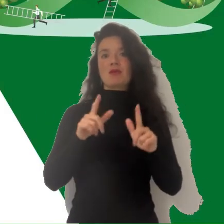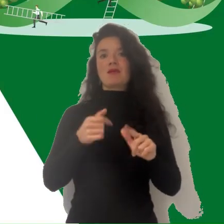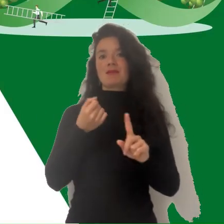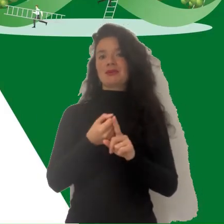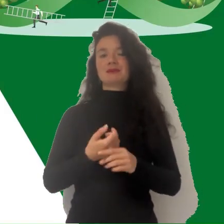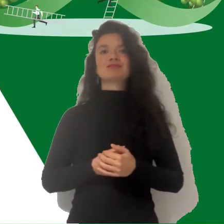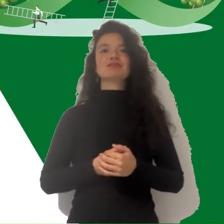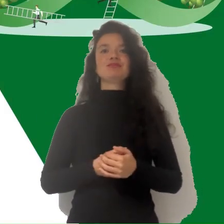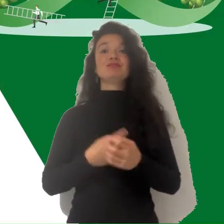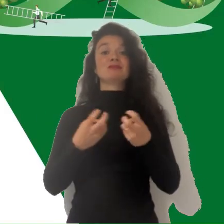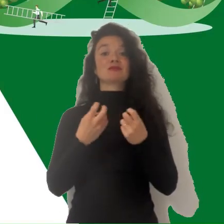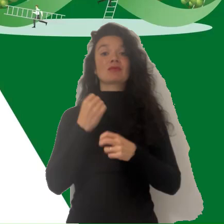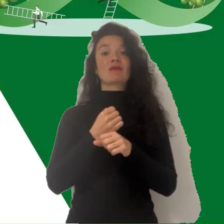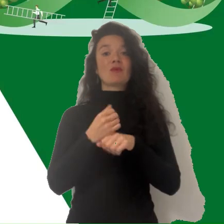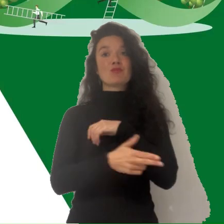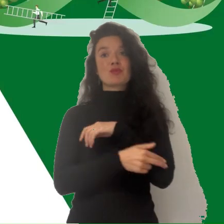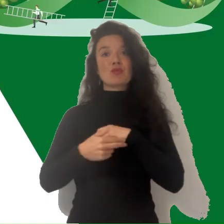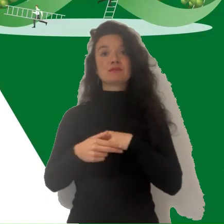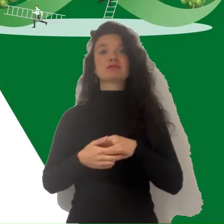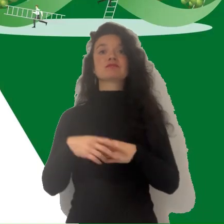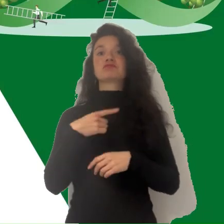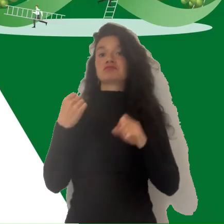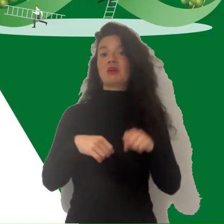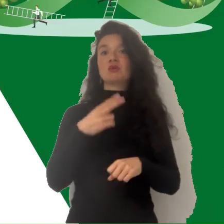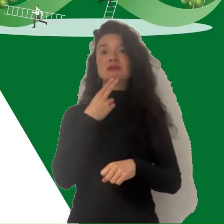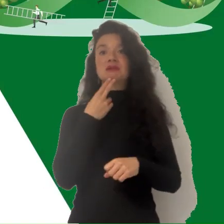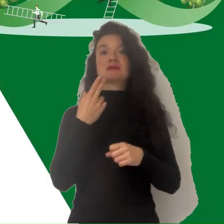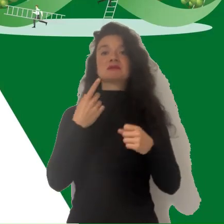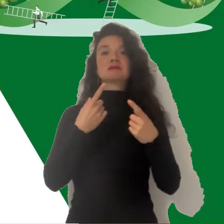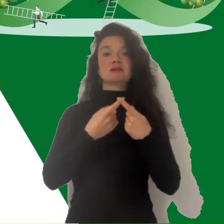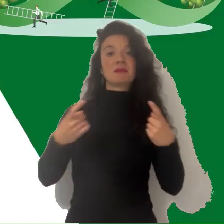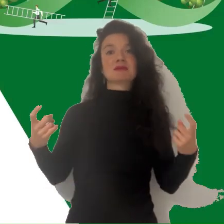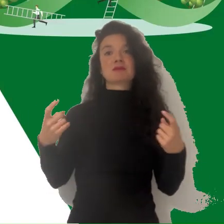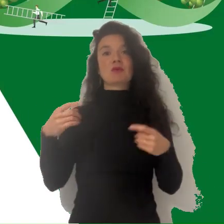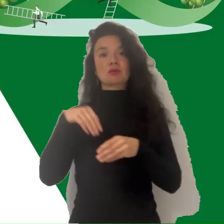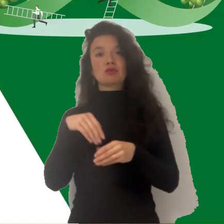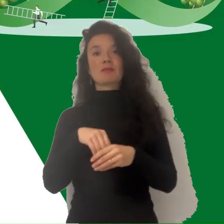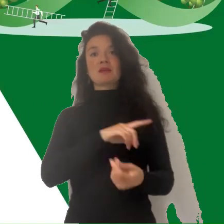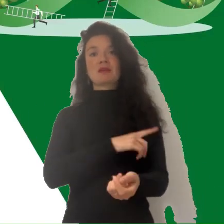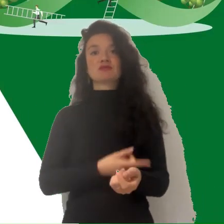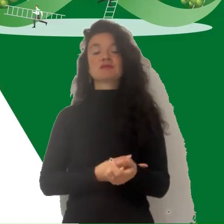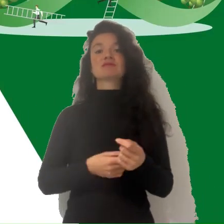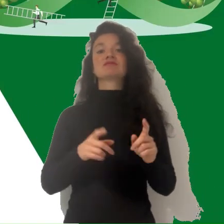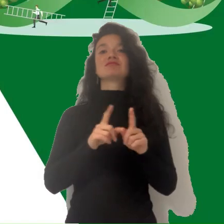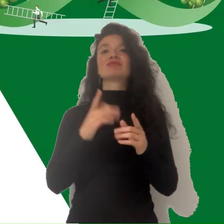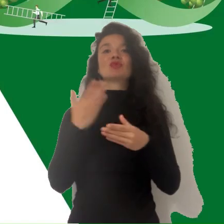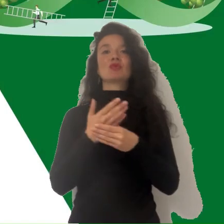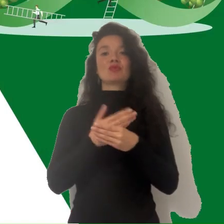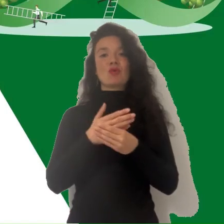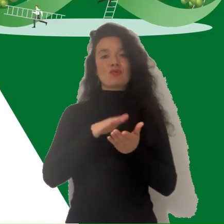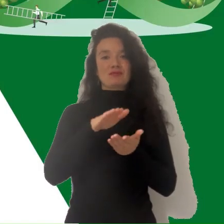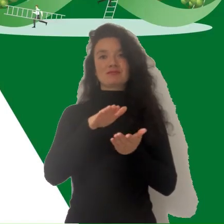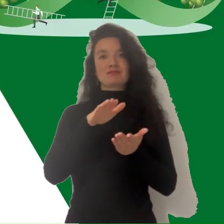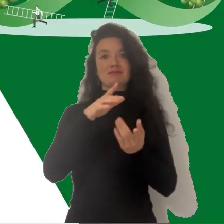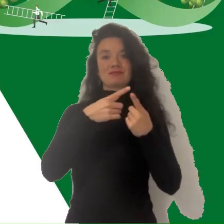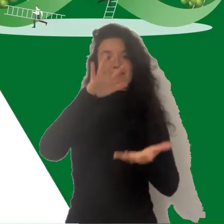listed some examples in different professions that sustainability can have an impact. For example, in